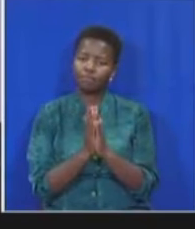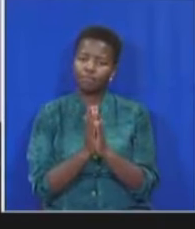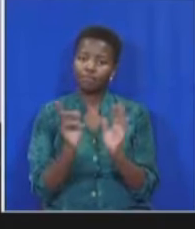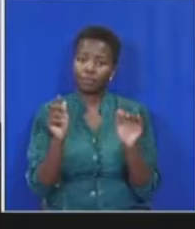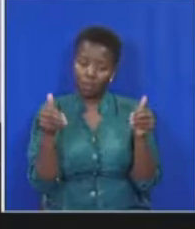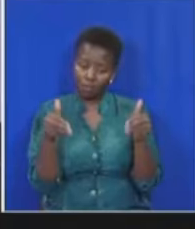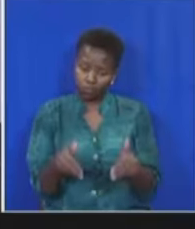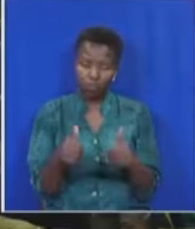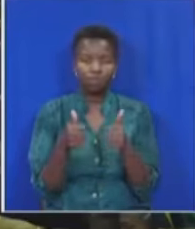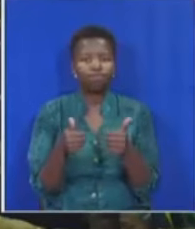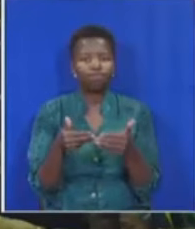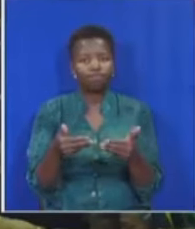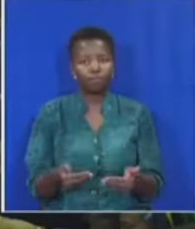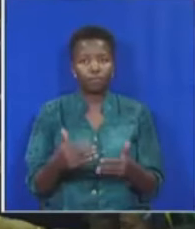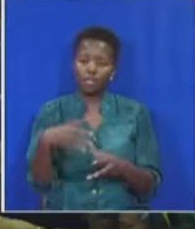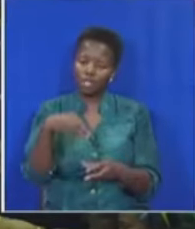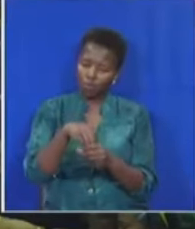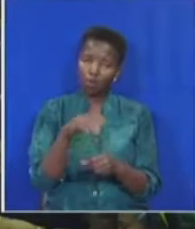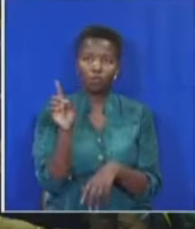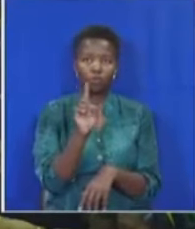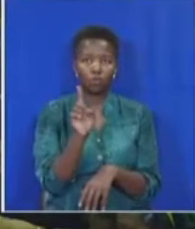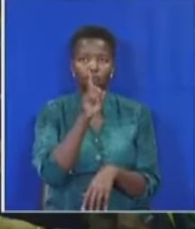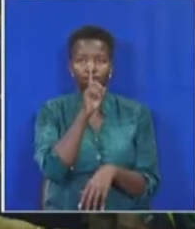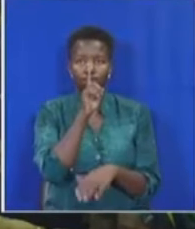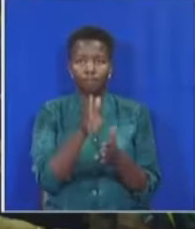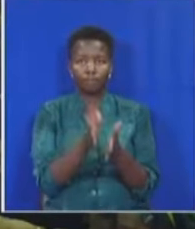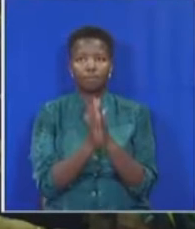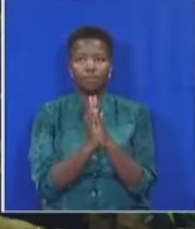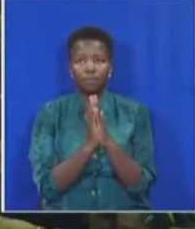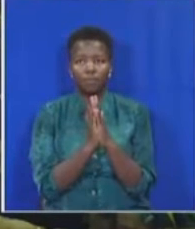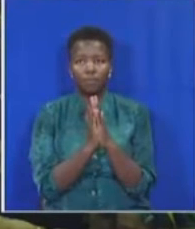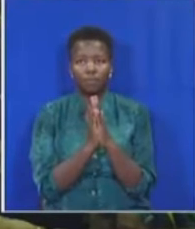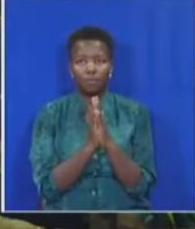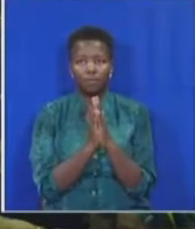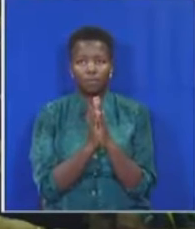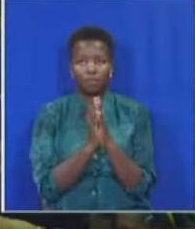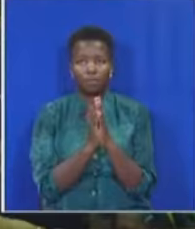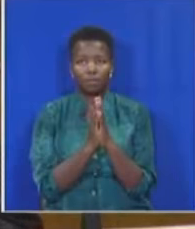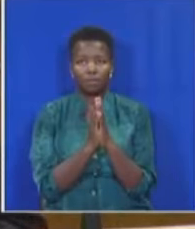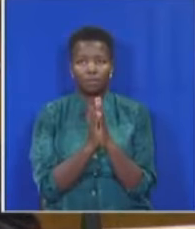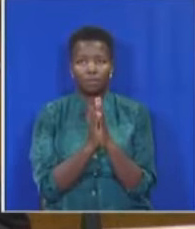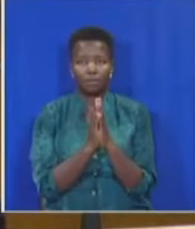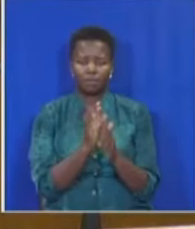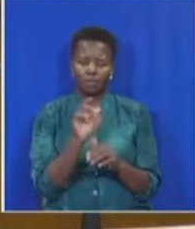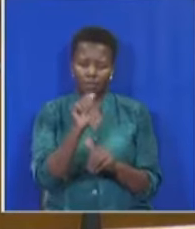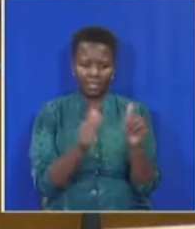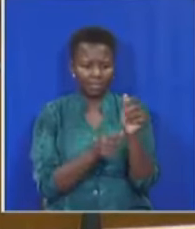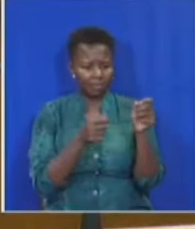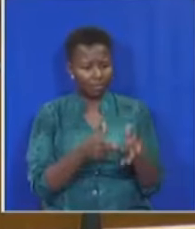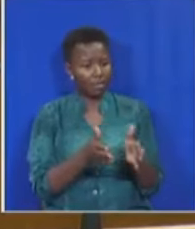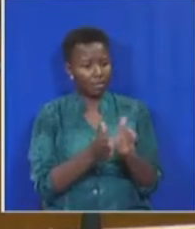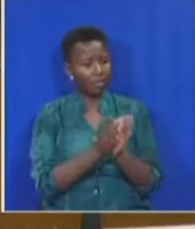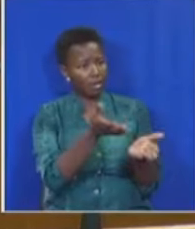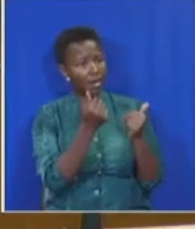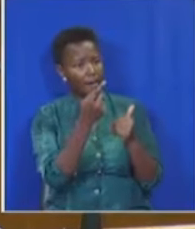presence, but not your participation. Thank you. Honorable Capa, please proceed. Deputy Speaker, why don't you call the bouncers for these